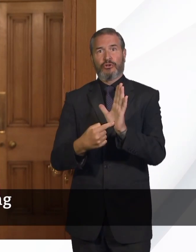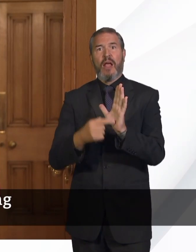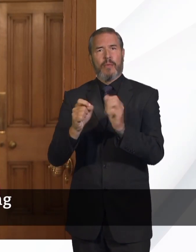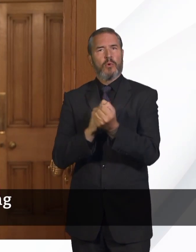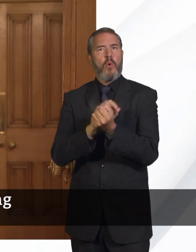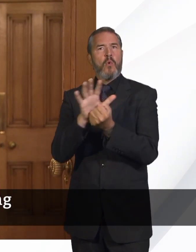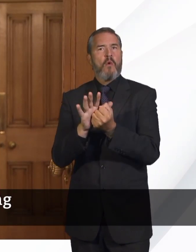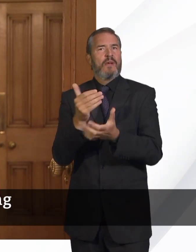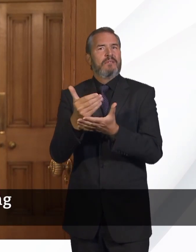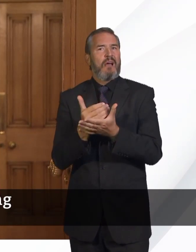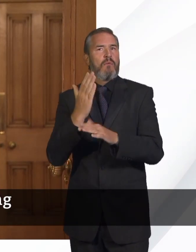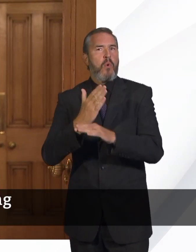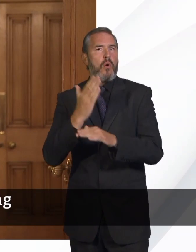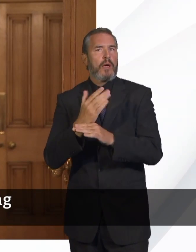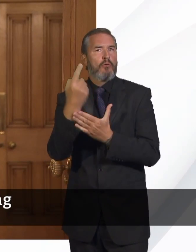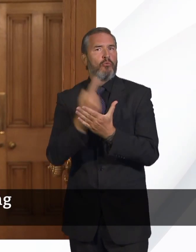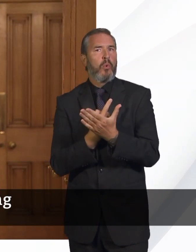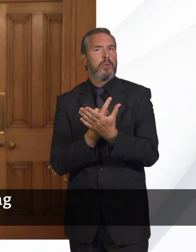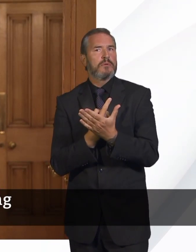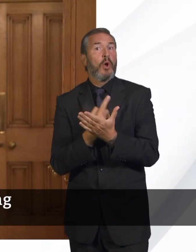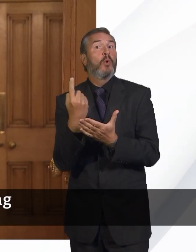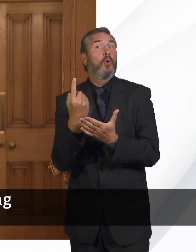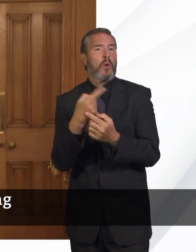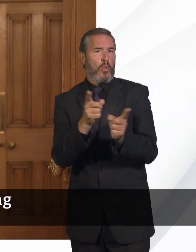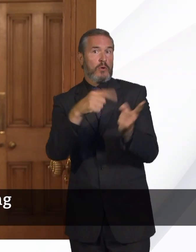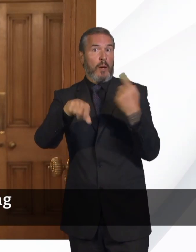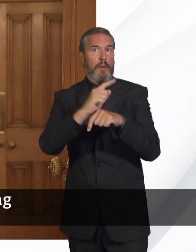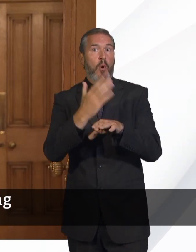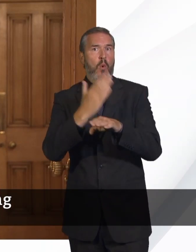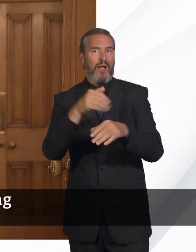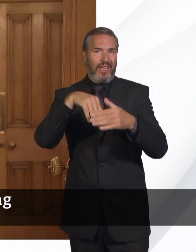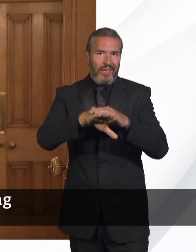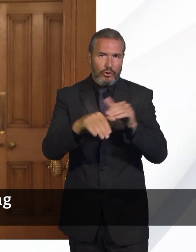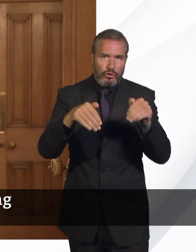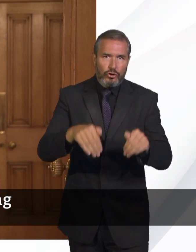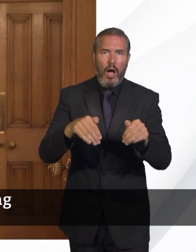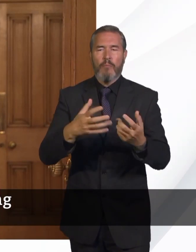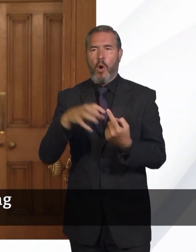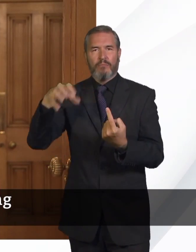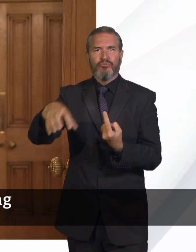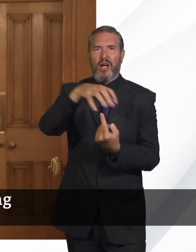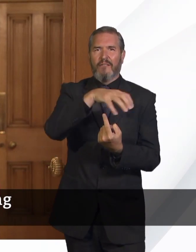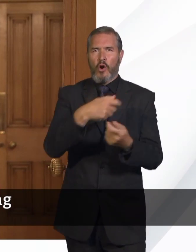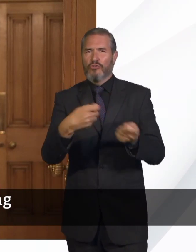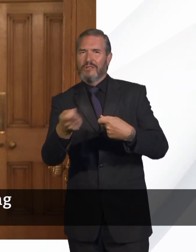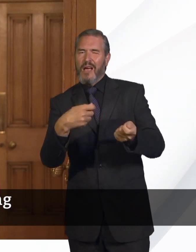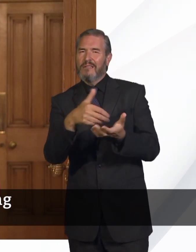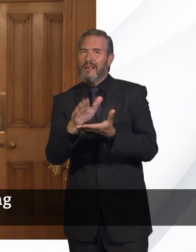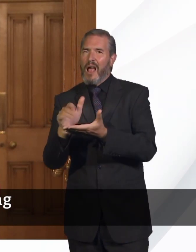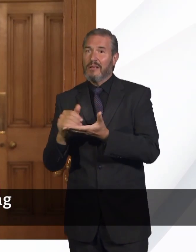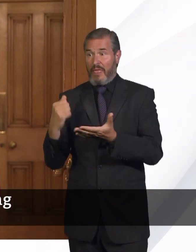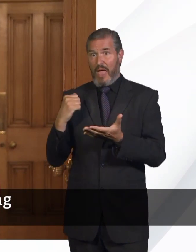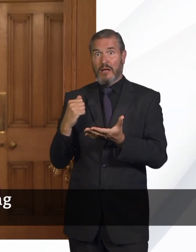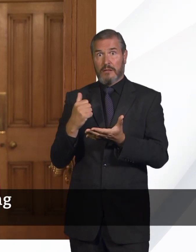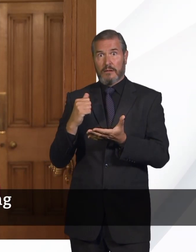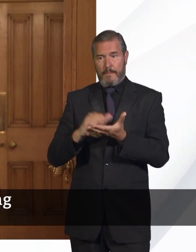COVID-secure, safer working guidance for people who work in or run shops or branches in the retail sector.